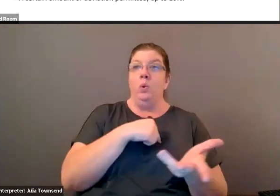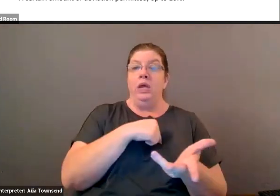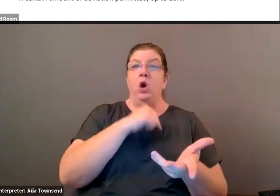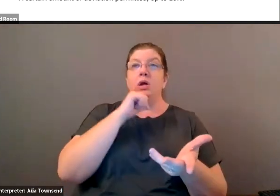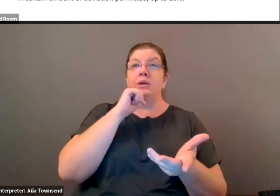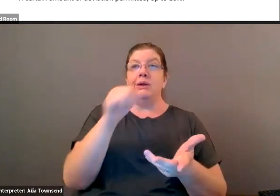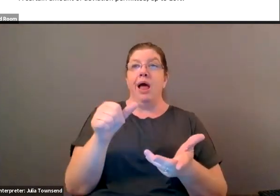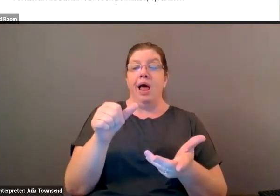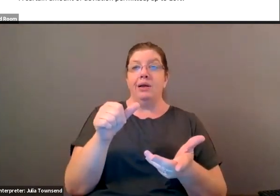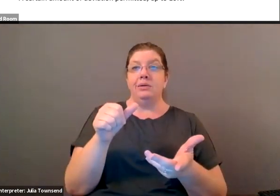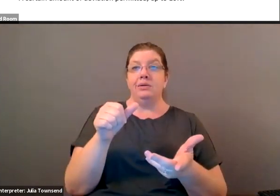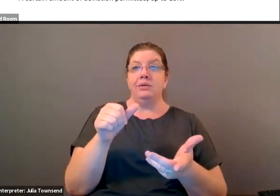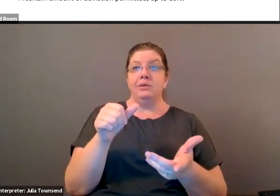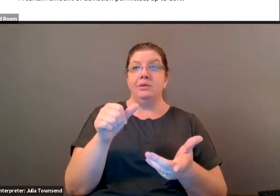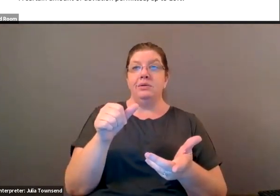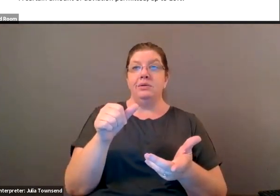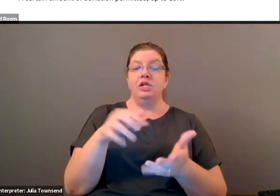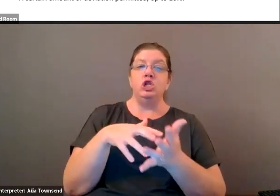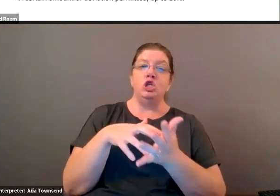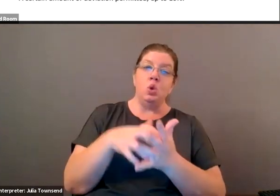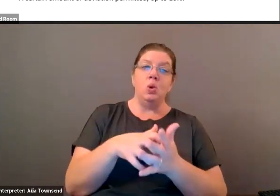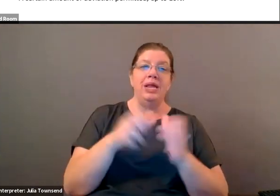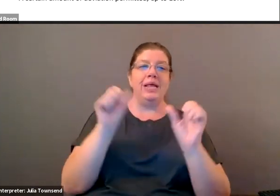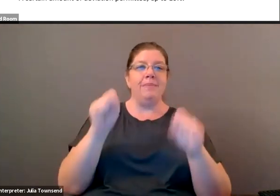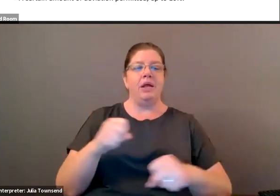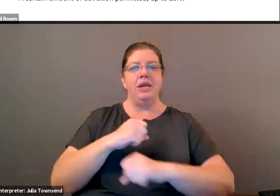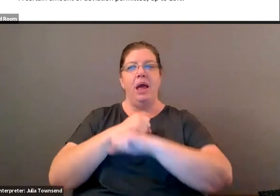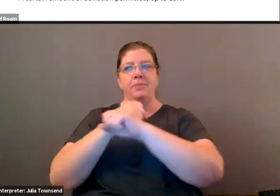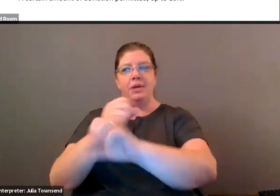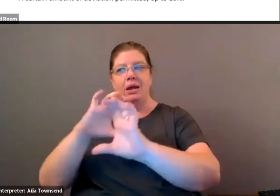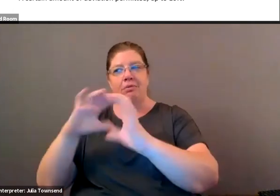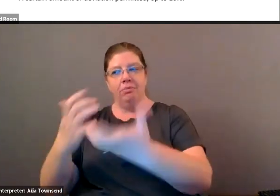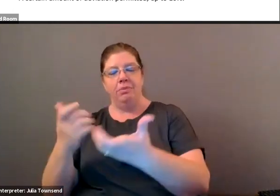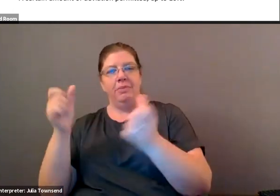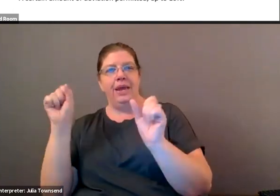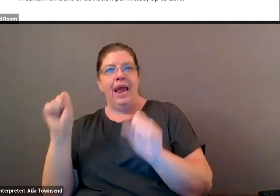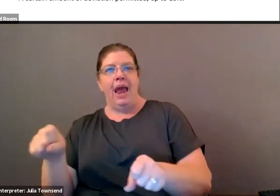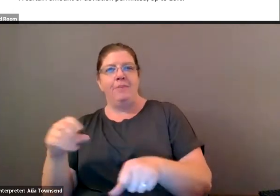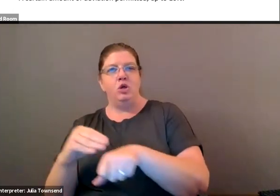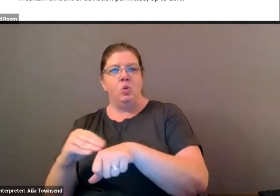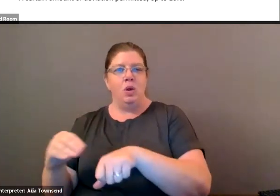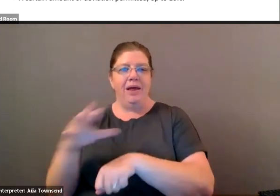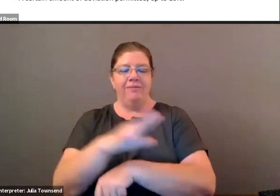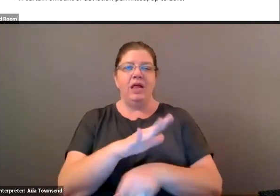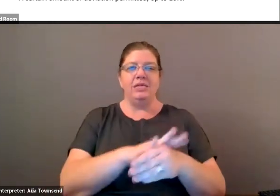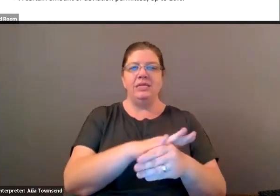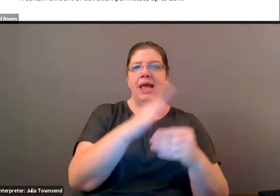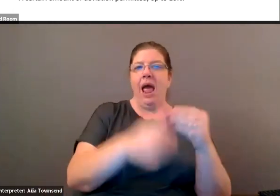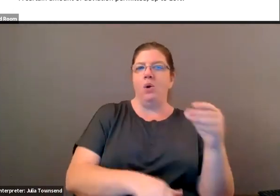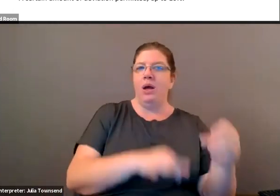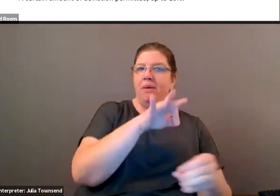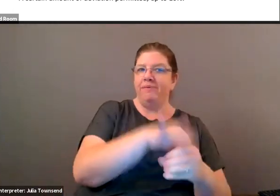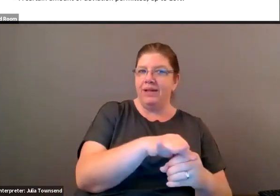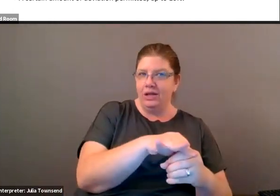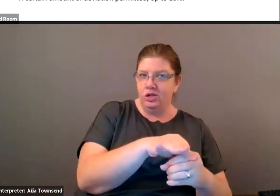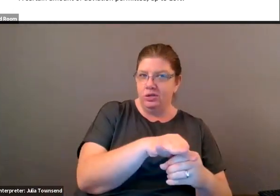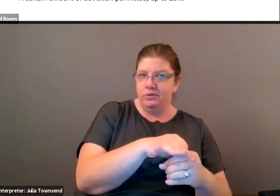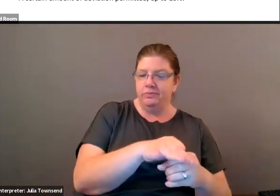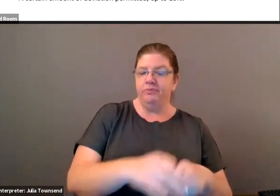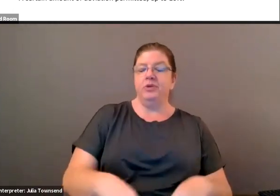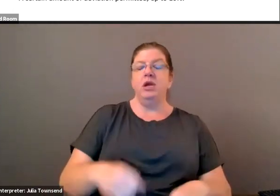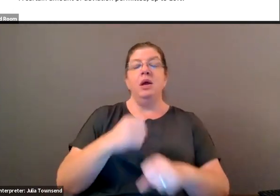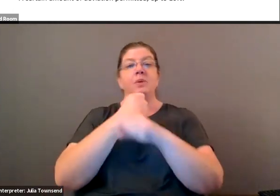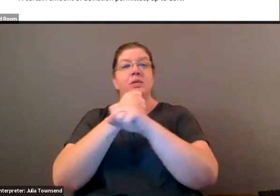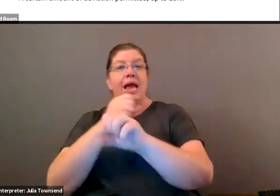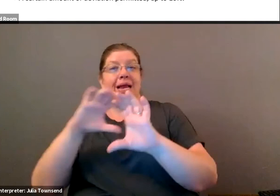we're not diluting the ability of a protected class to be able to influence the outcome of an election. Protected class in